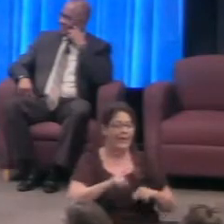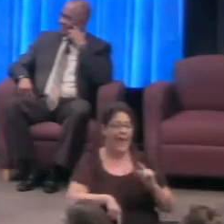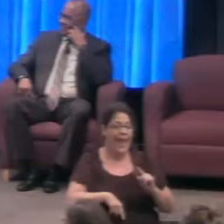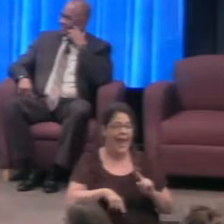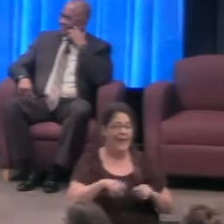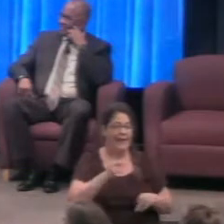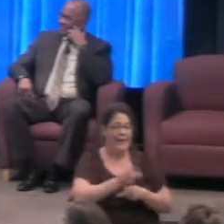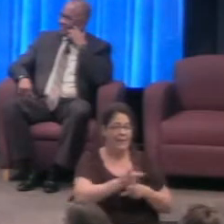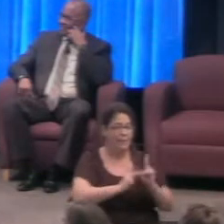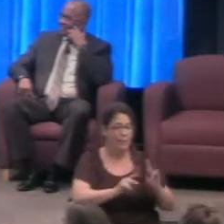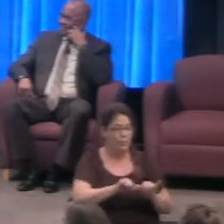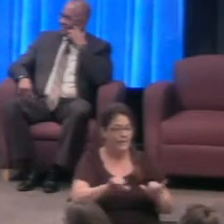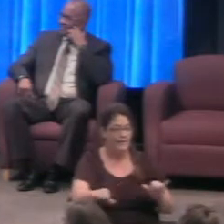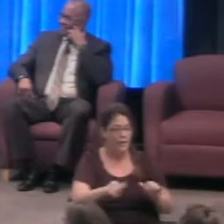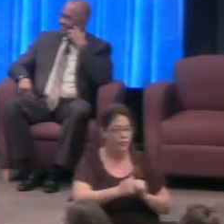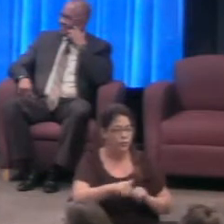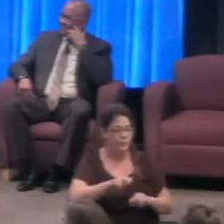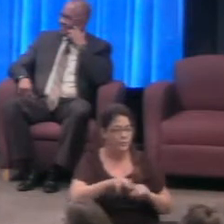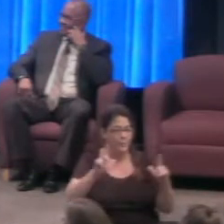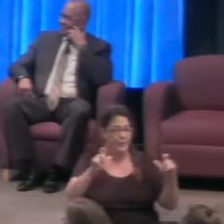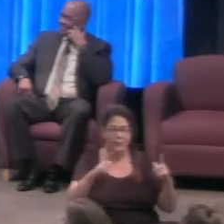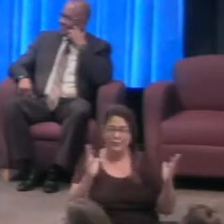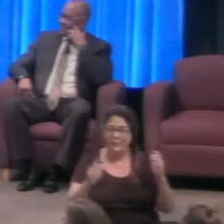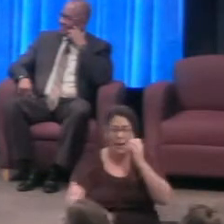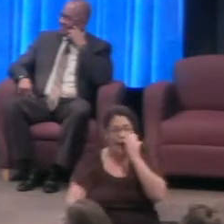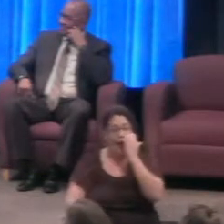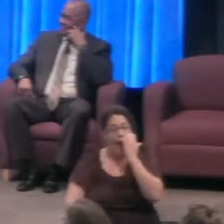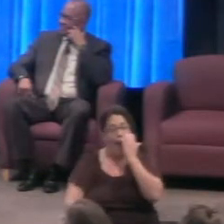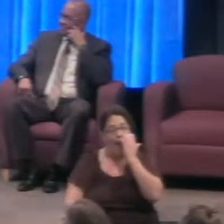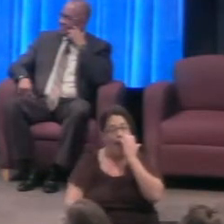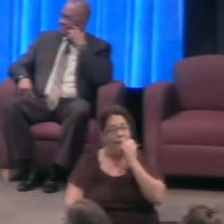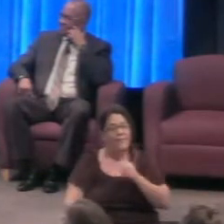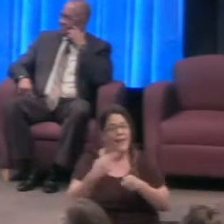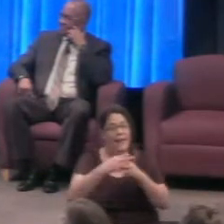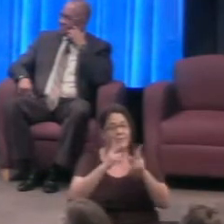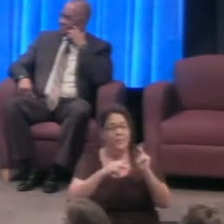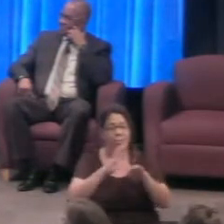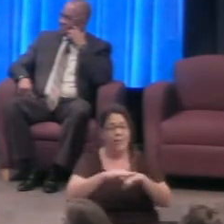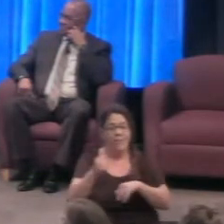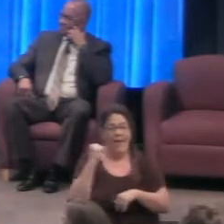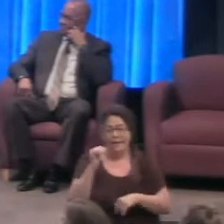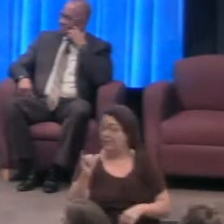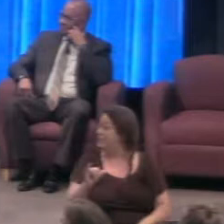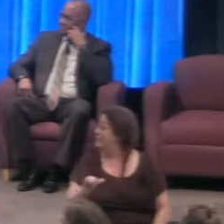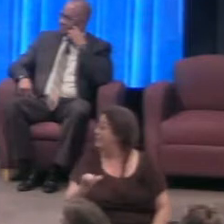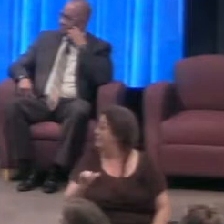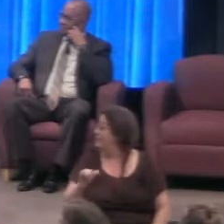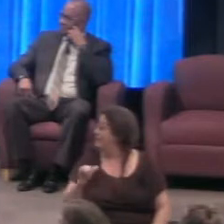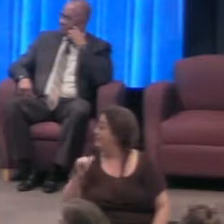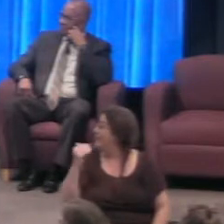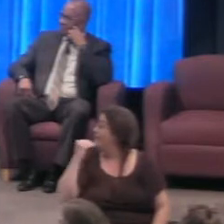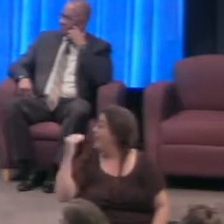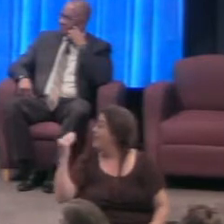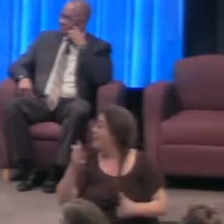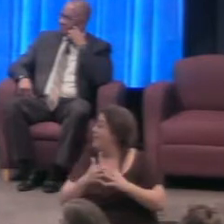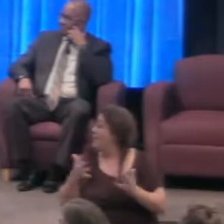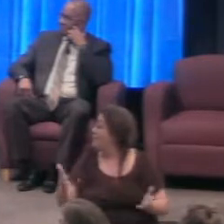seats. And then the names of the individuals. Oh, are on the wonderful. back. Thank So you so you're- very